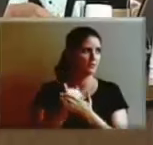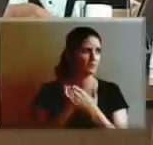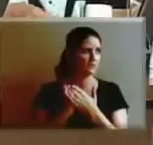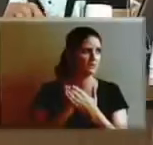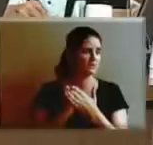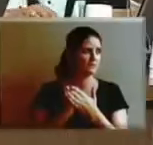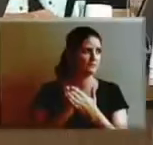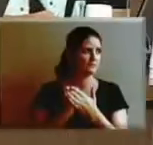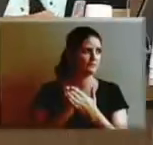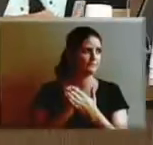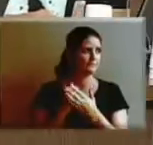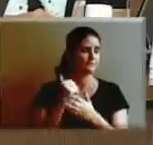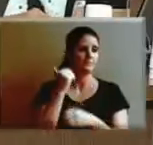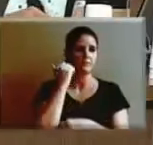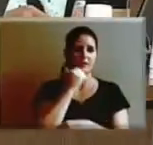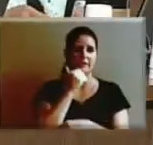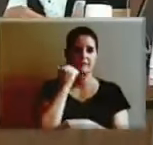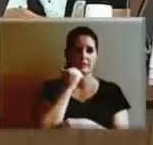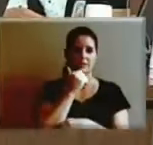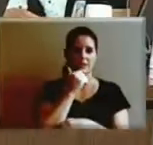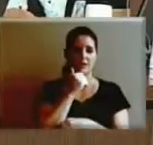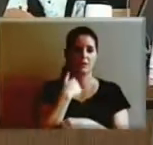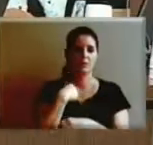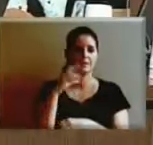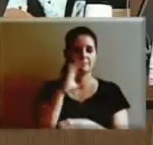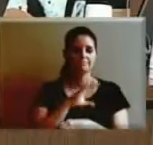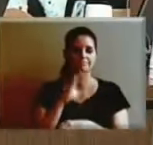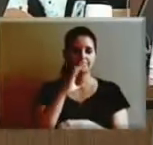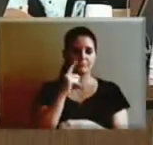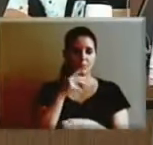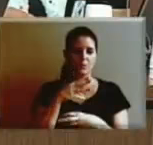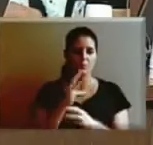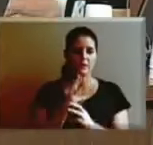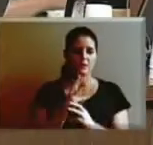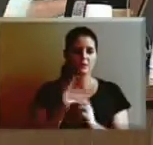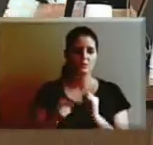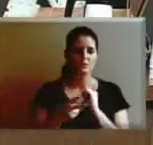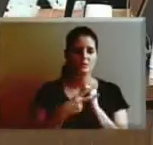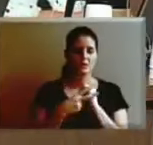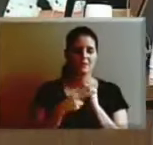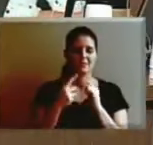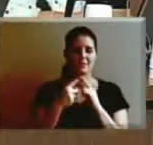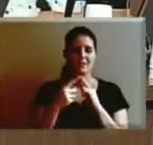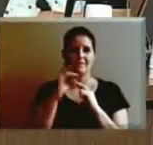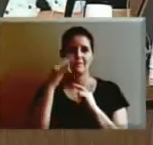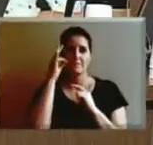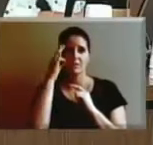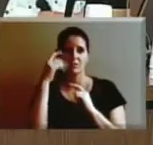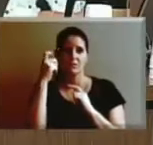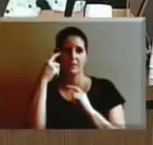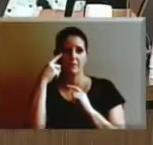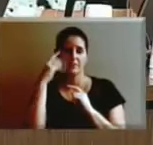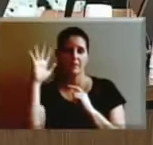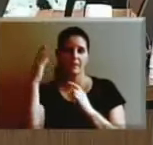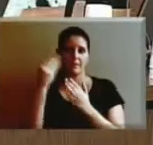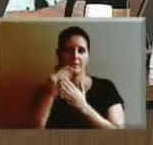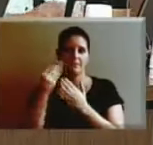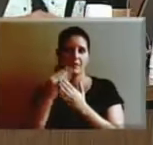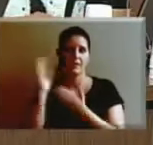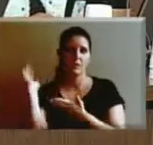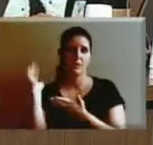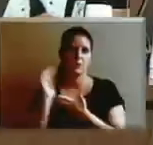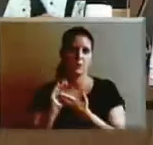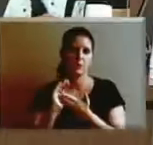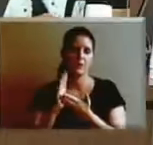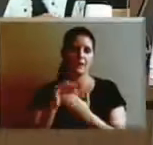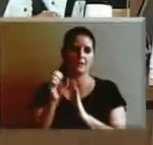Every day, we look at ways to save, but with federal and state reductions, and I want to repeat that, with